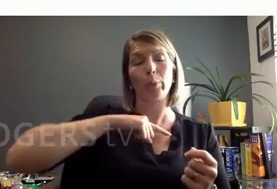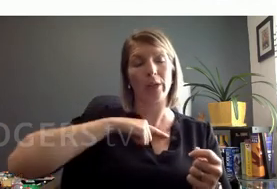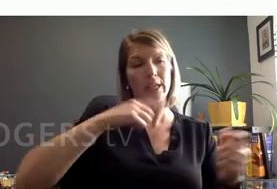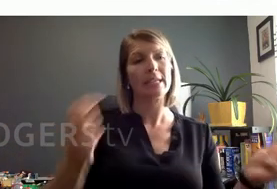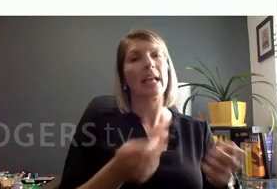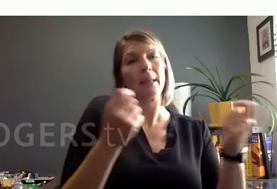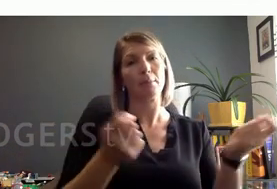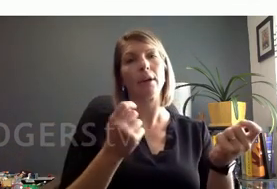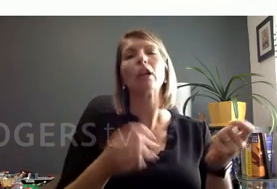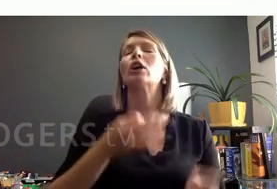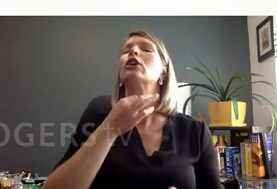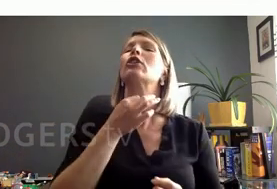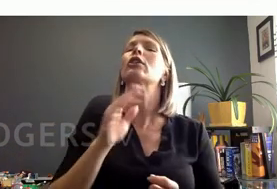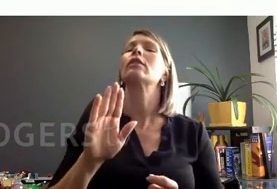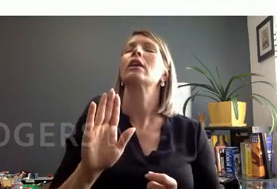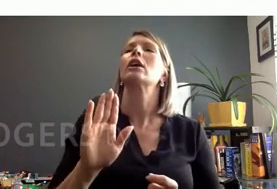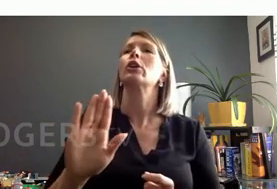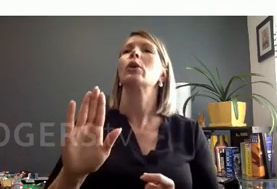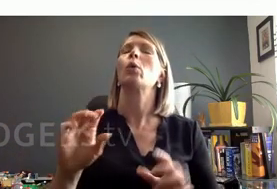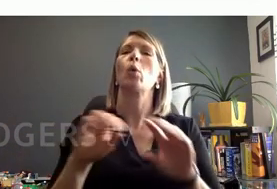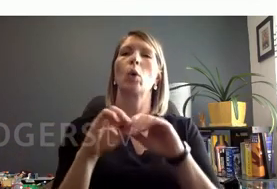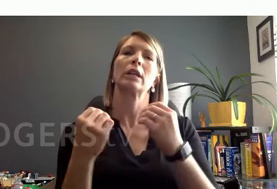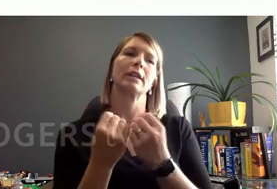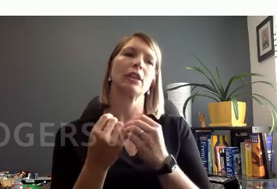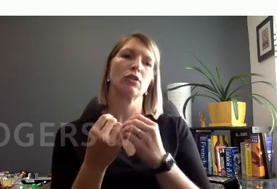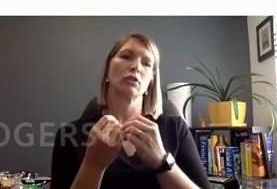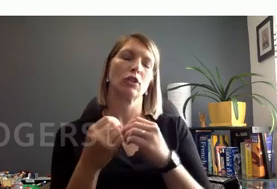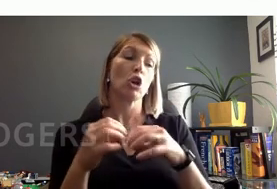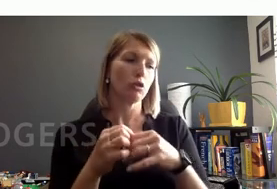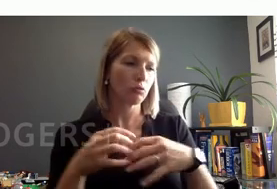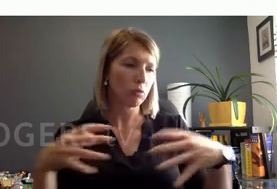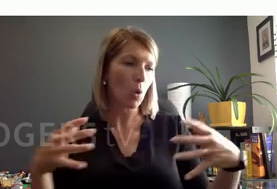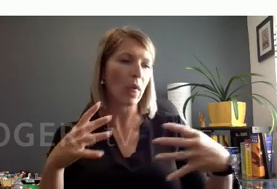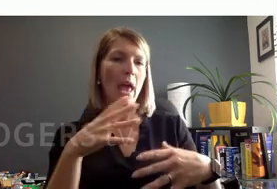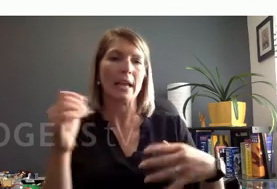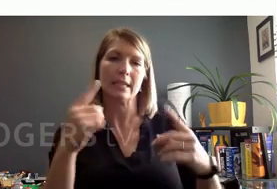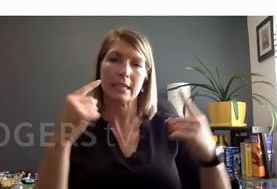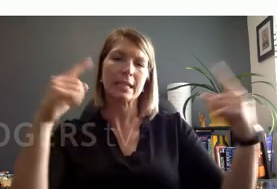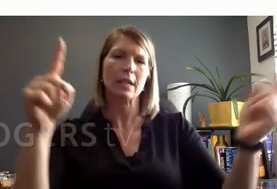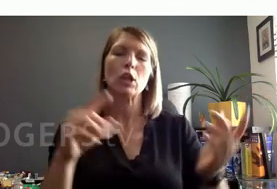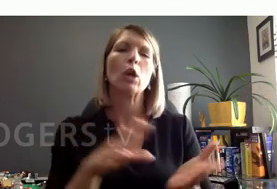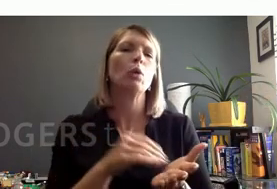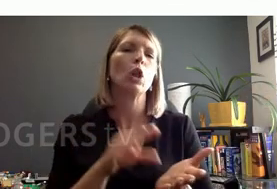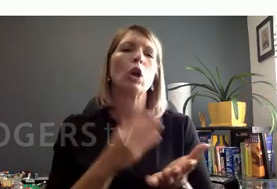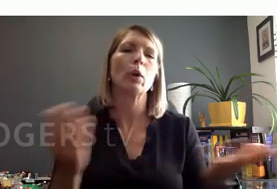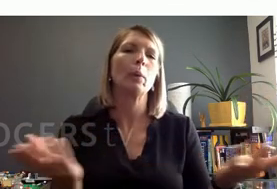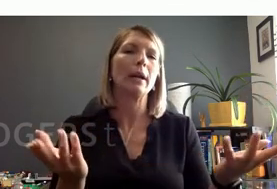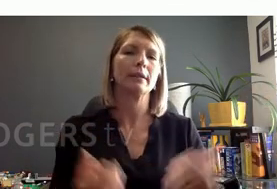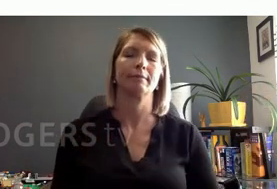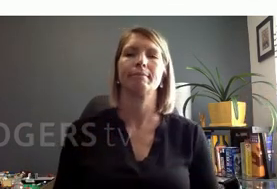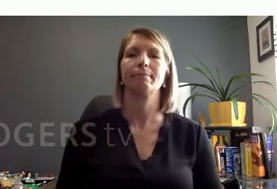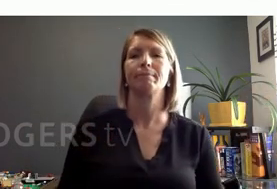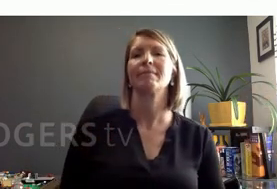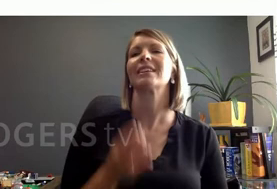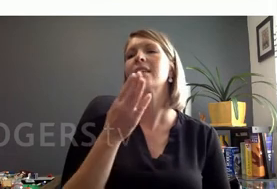learned from the growth and success of your organization that you could share with us? Thank you very much. Well,